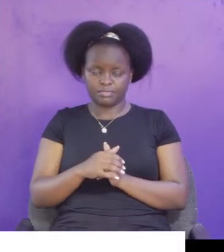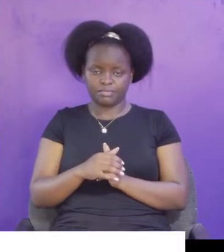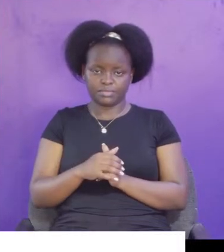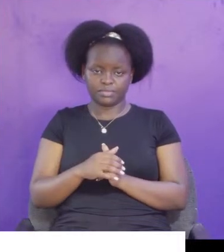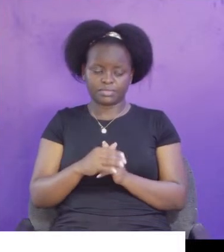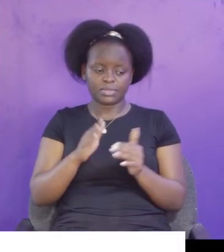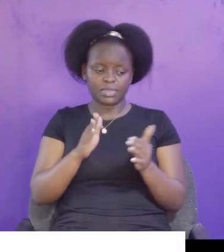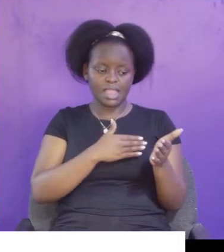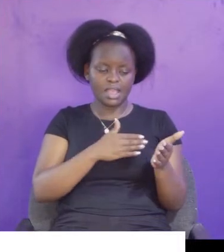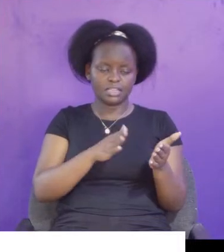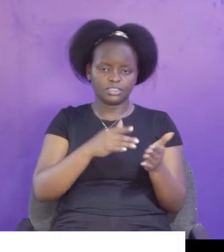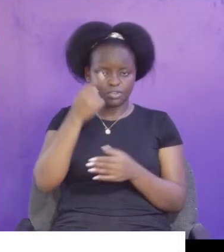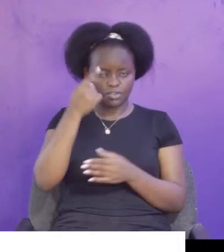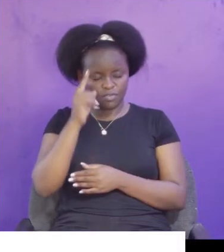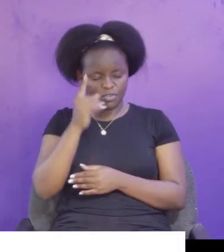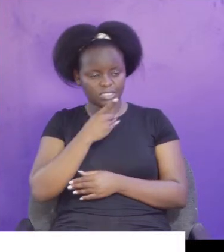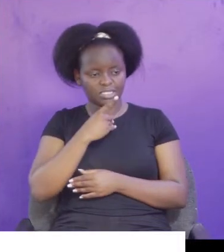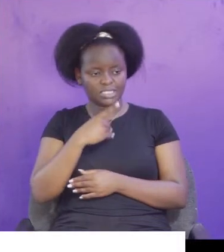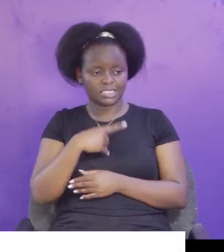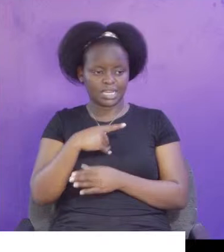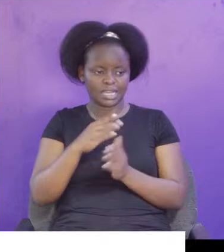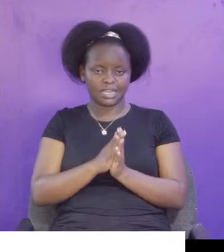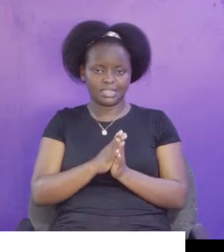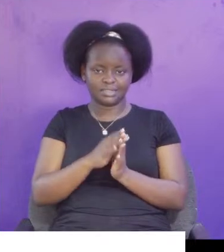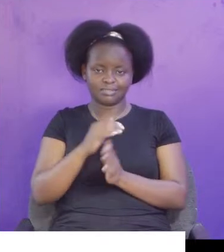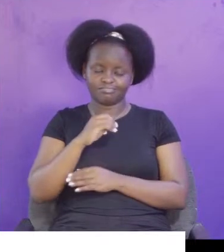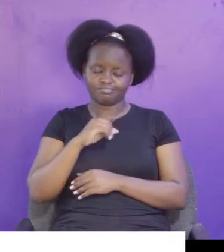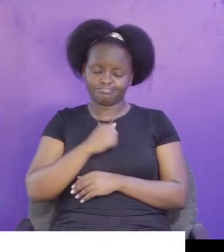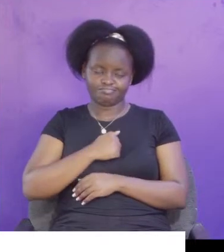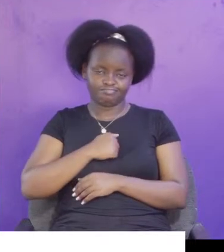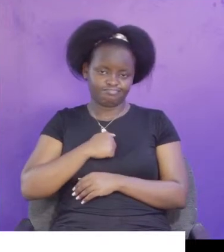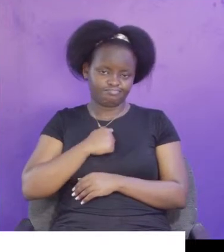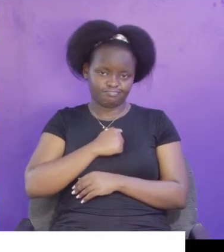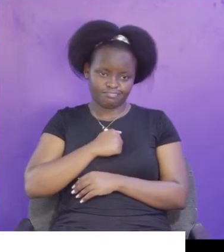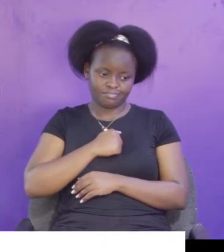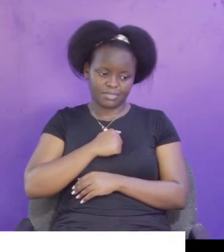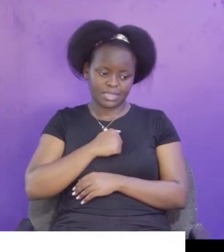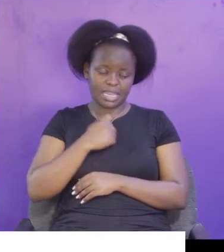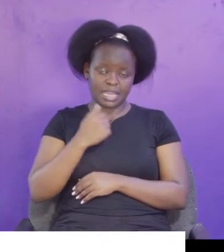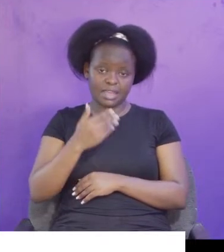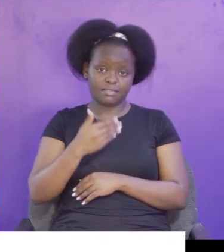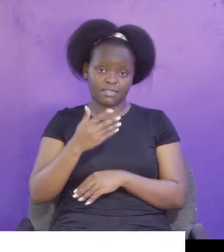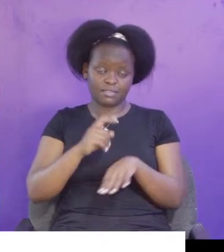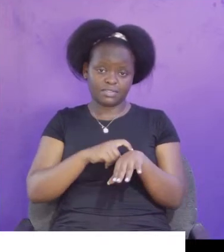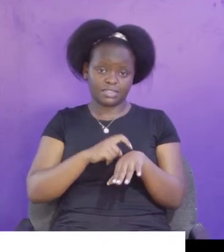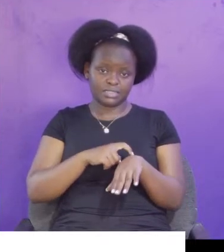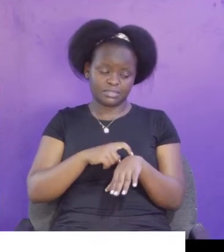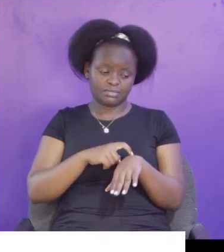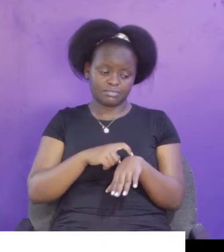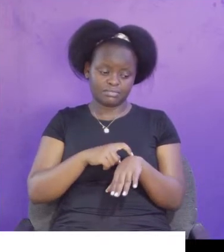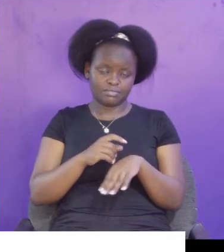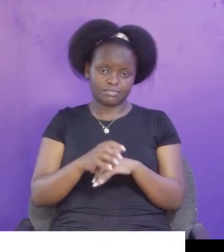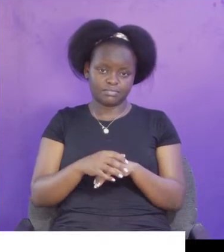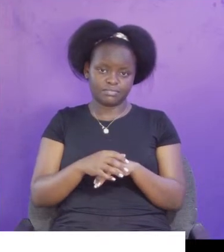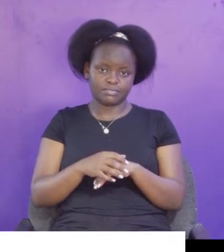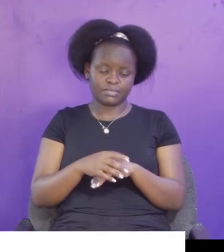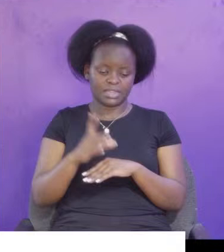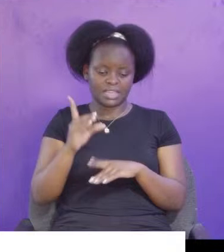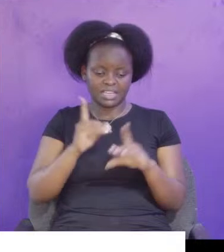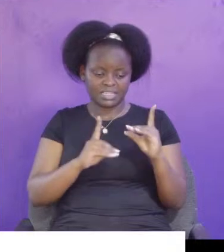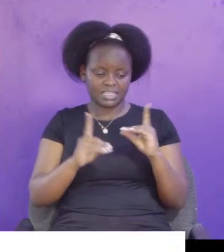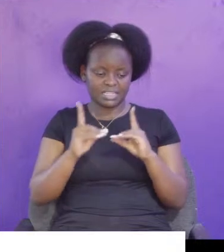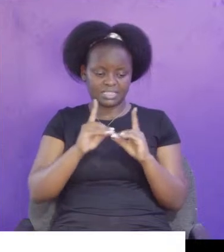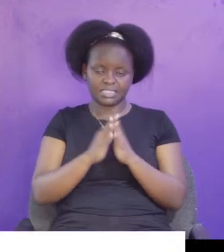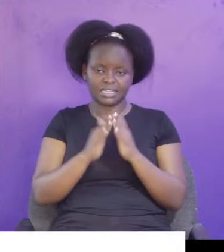longing and gentle sorrow. He often broke into a dance and with a big smile